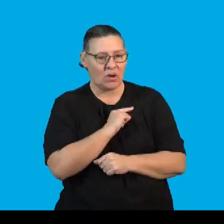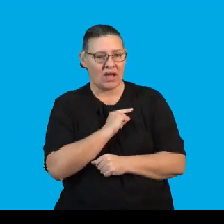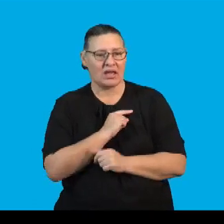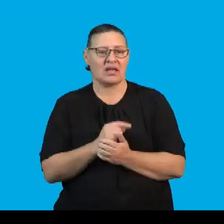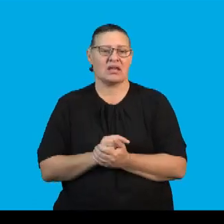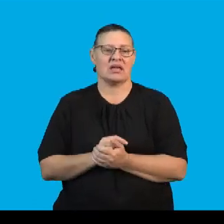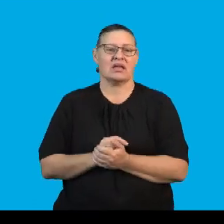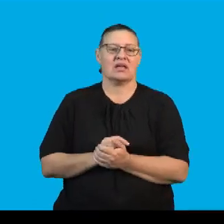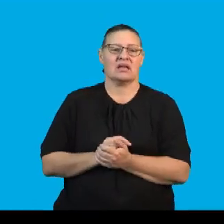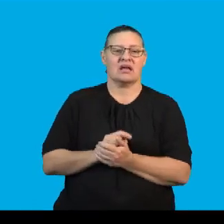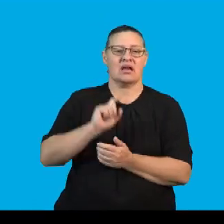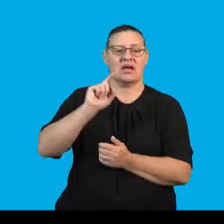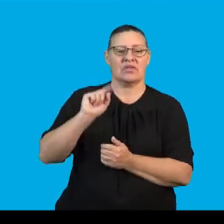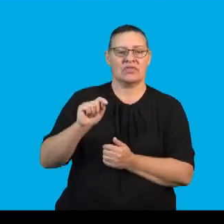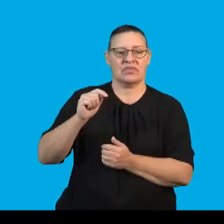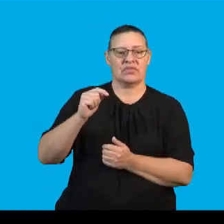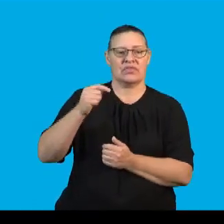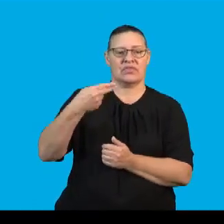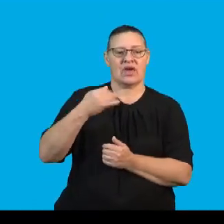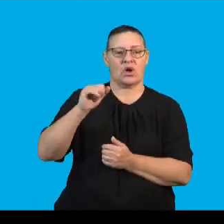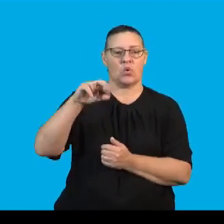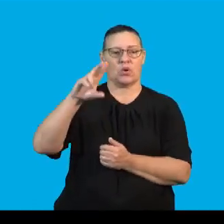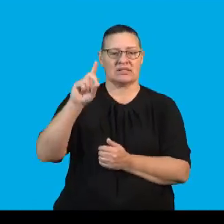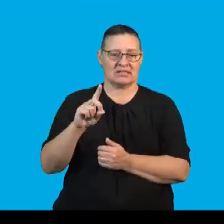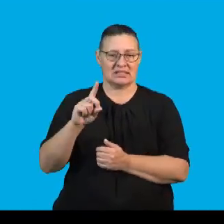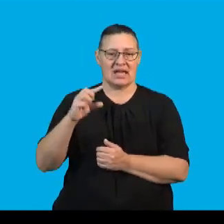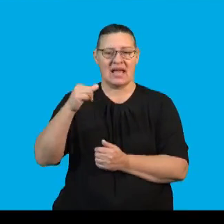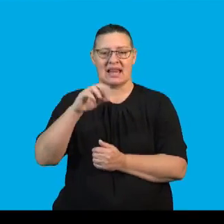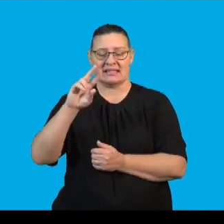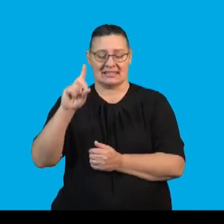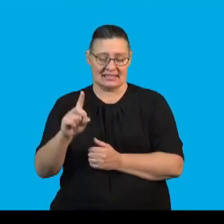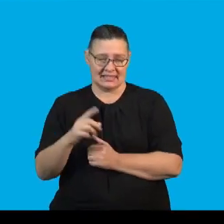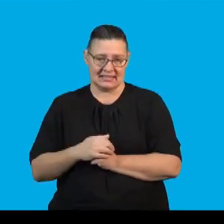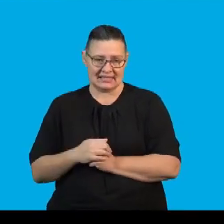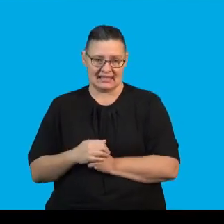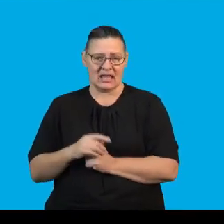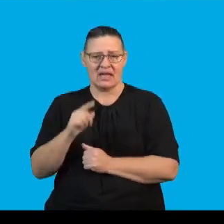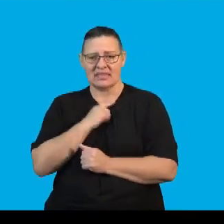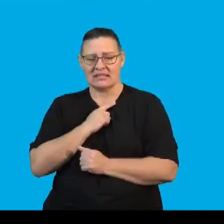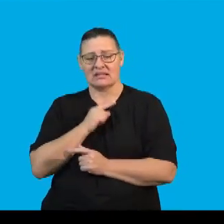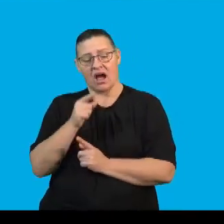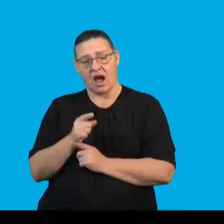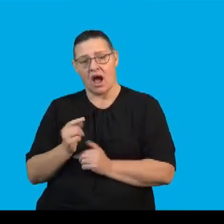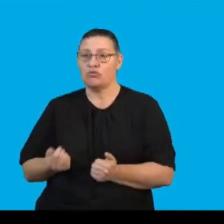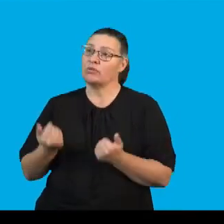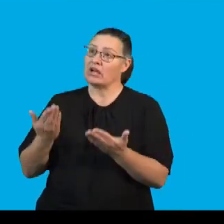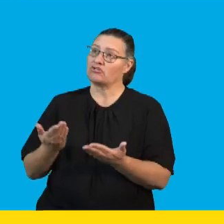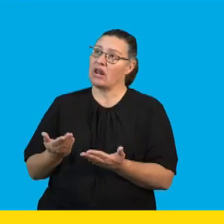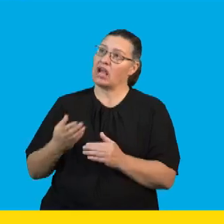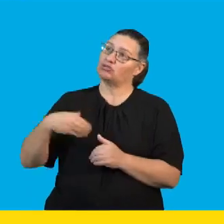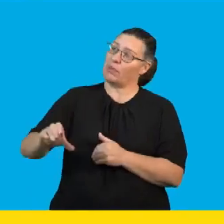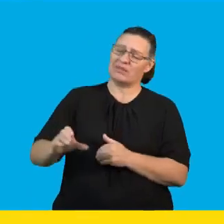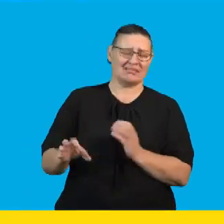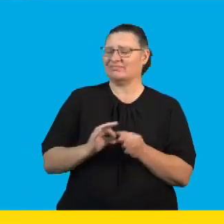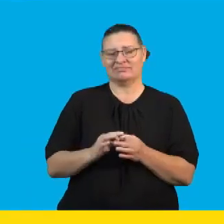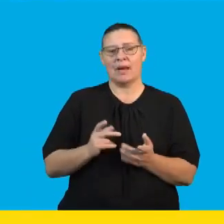got the mention of thyroid gland. Thyroid gland is irrelevant to reproduction as a